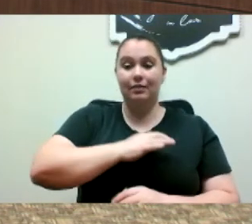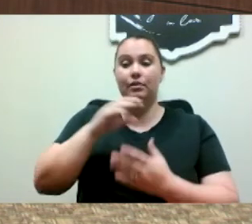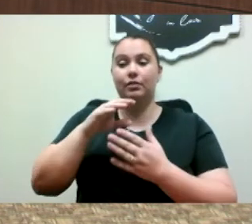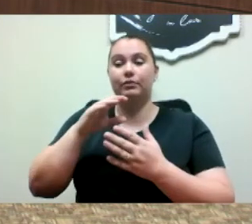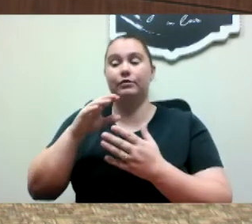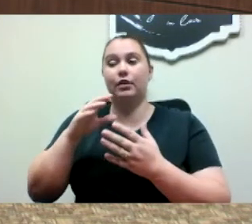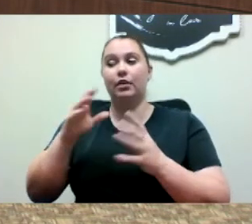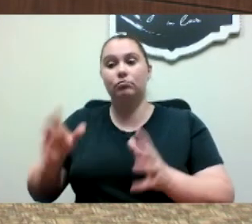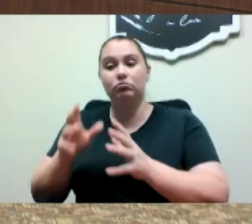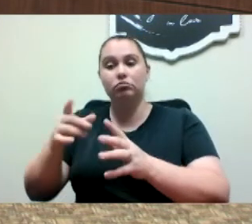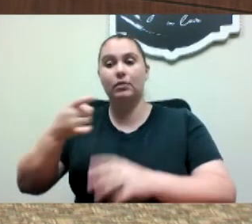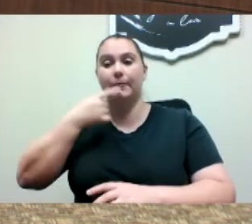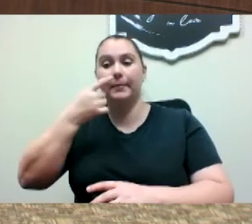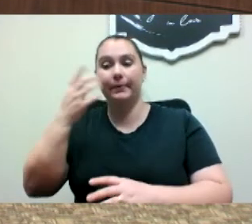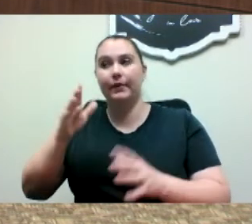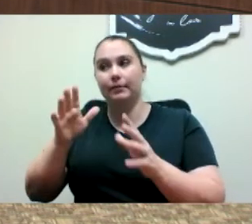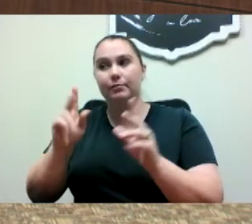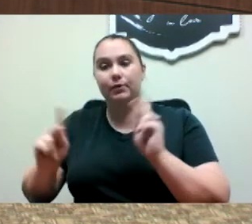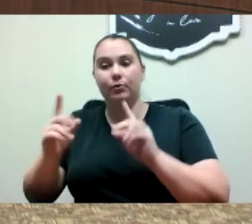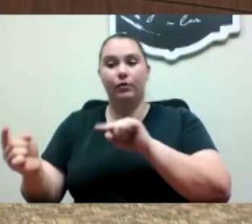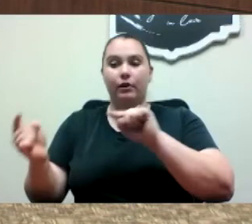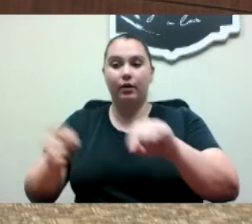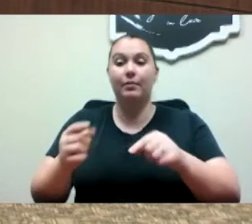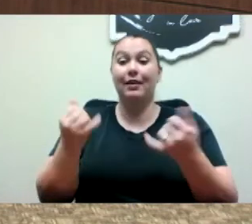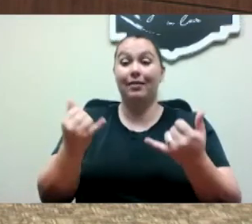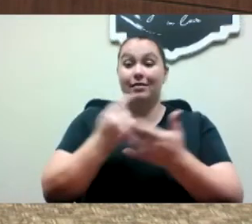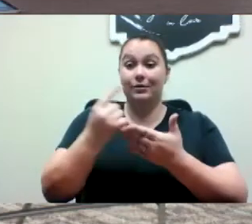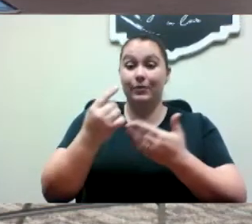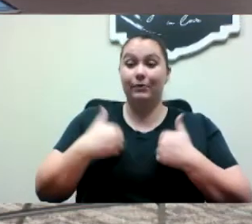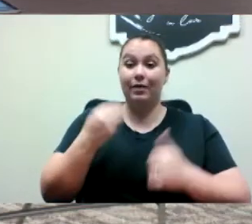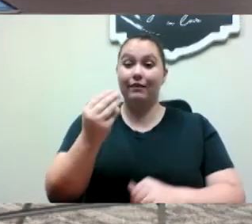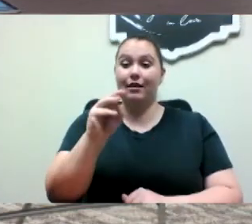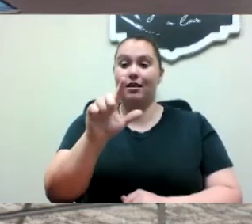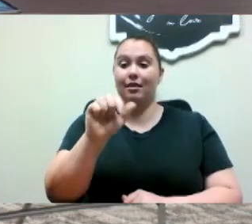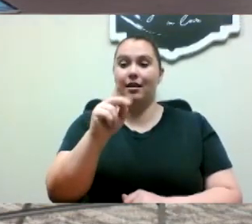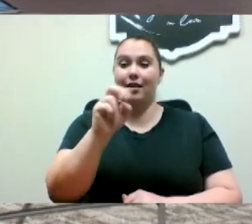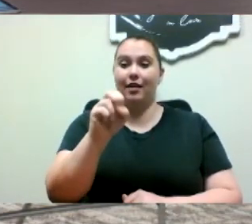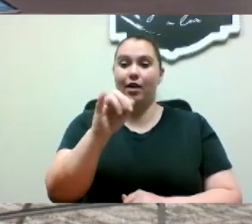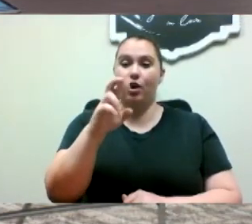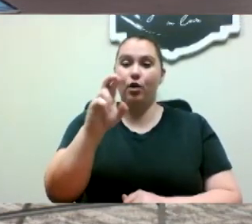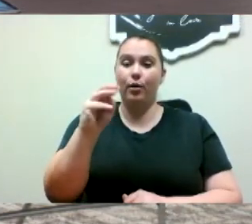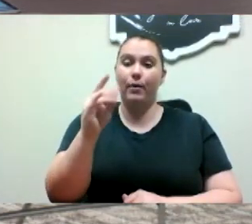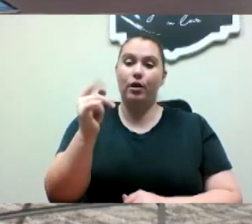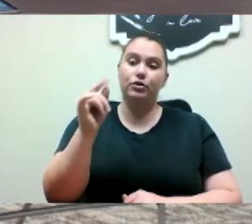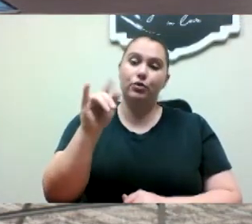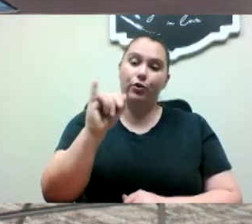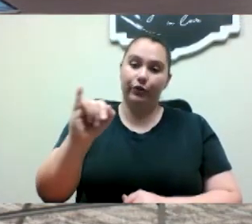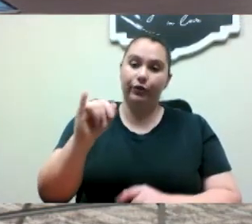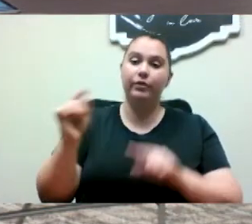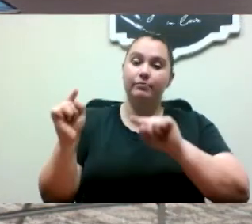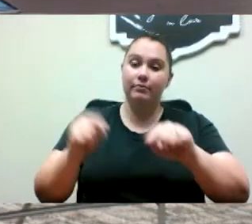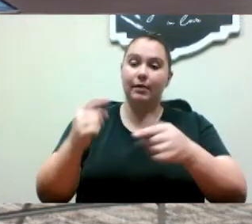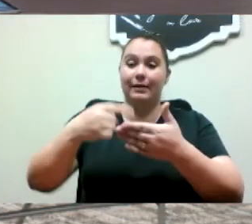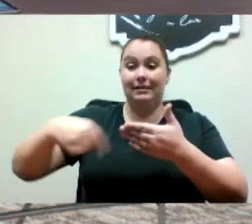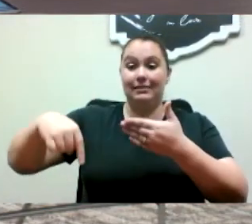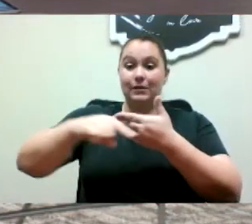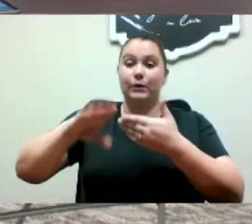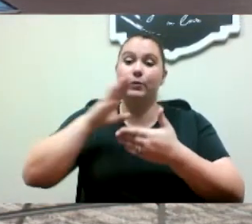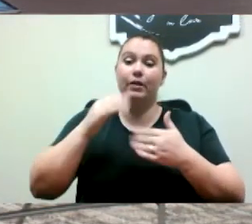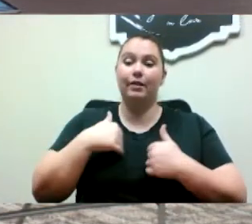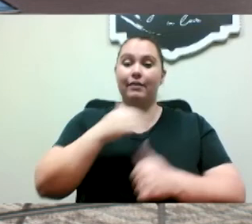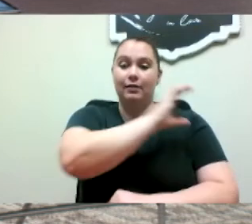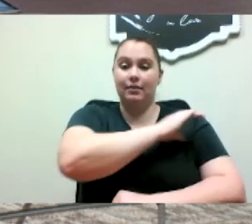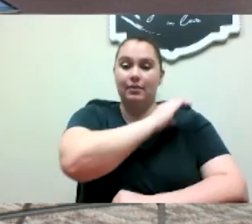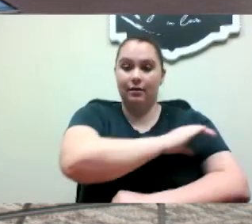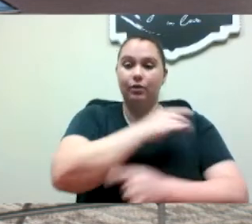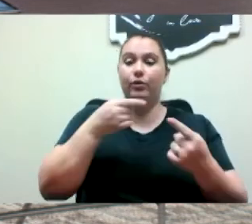This Friday, we have a clinic at Lake Air Montessori, and next Monday, the first day of Thanksgiving break, we're actually hosting a clinic